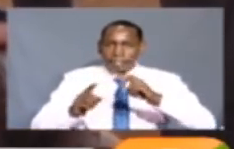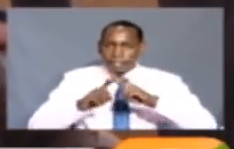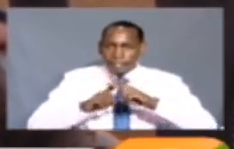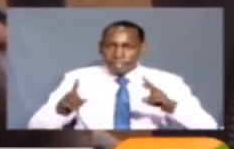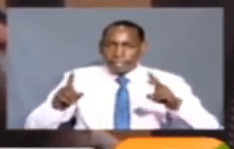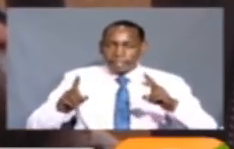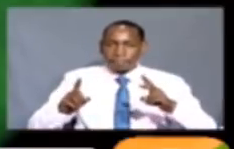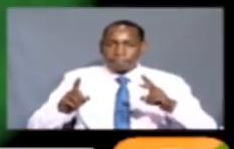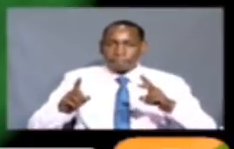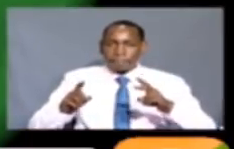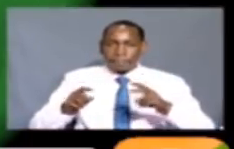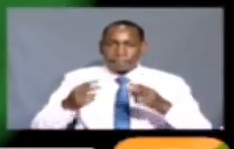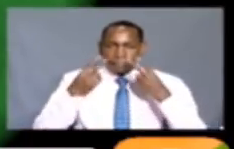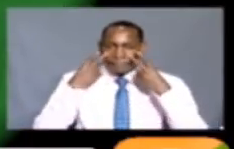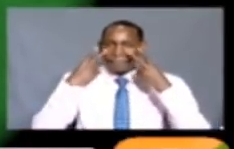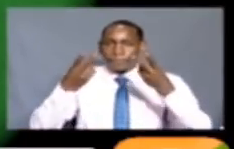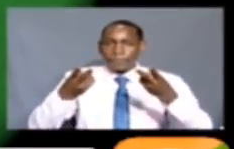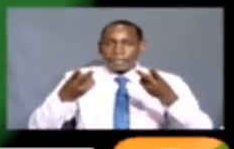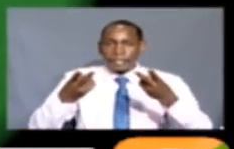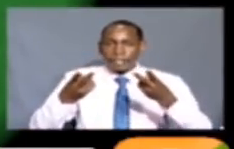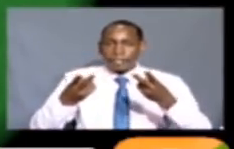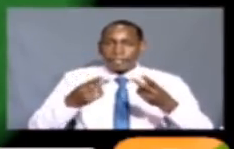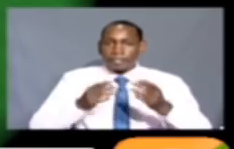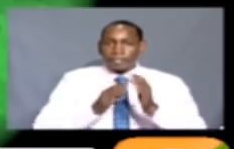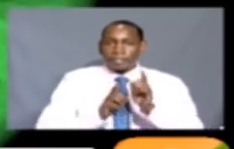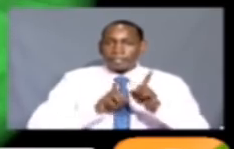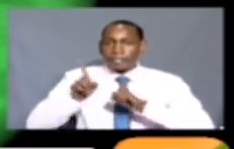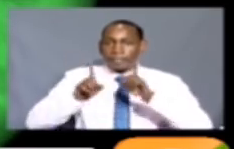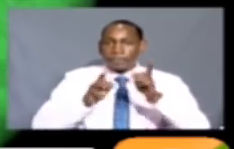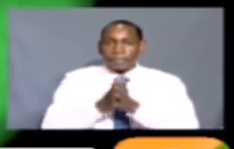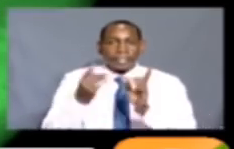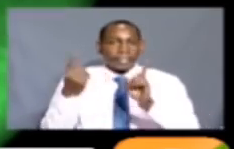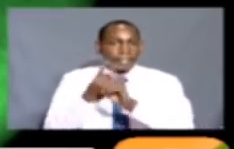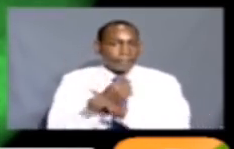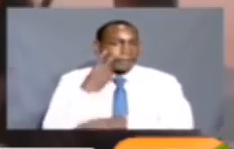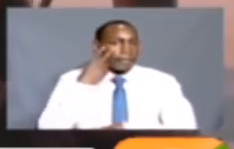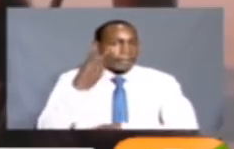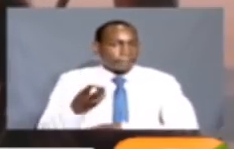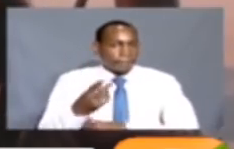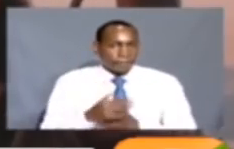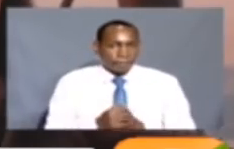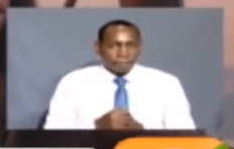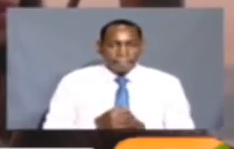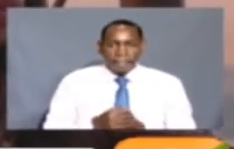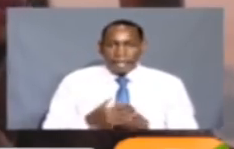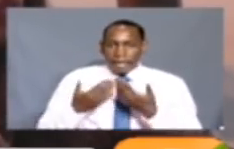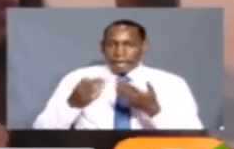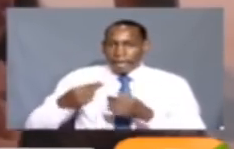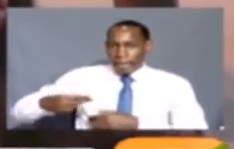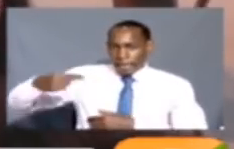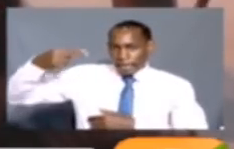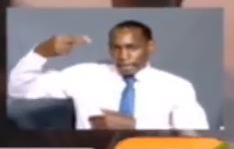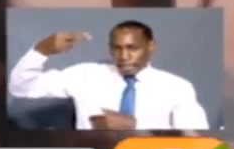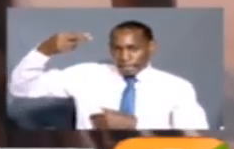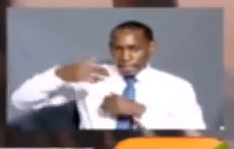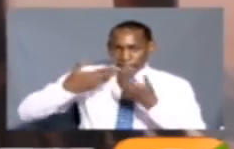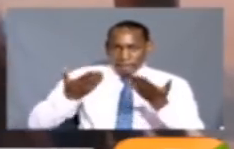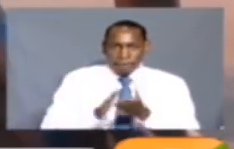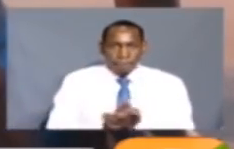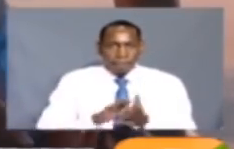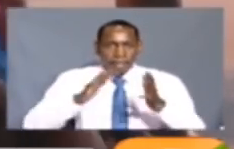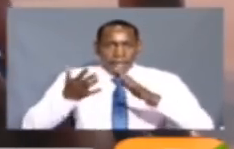a wildlife viewing adventure with an entirely different perspective. How high up are we now? So we're just